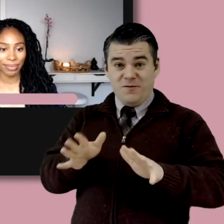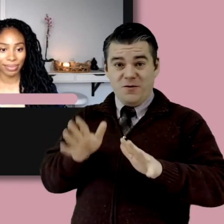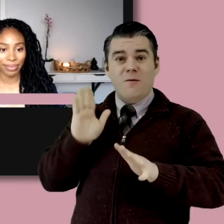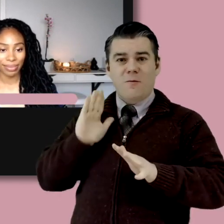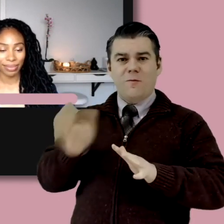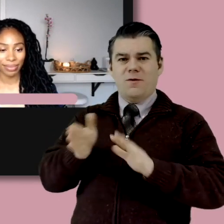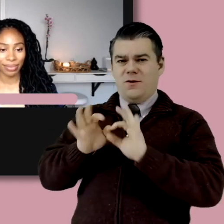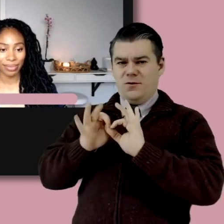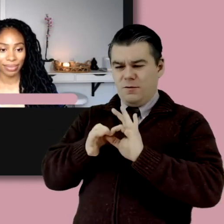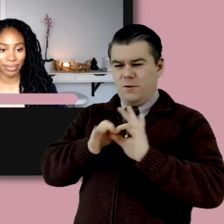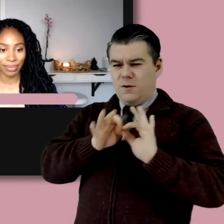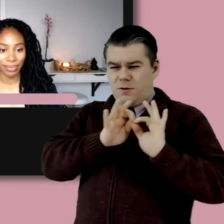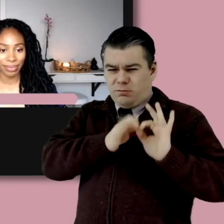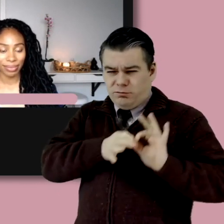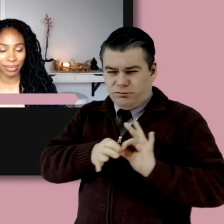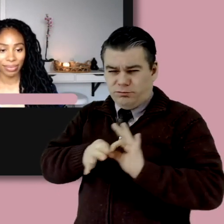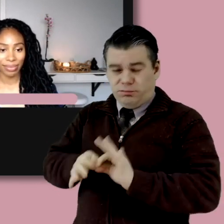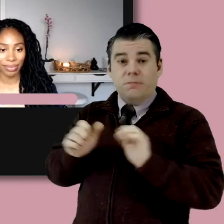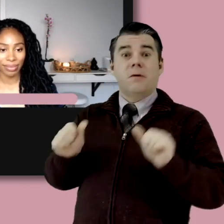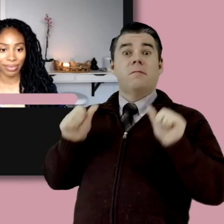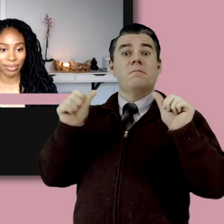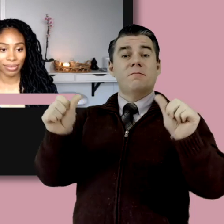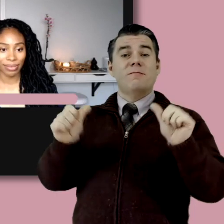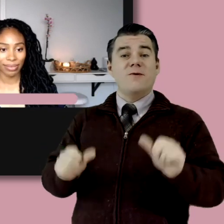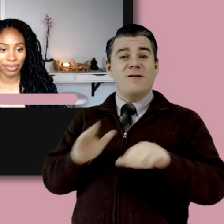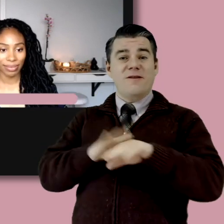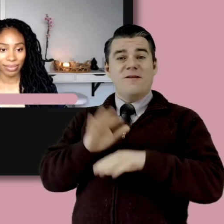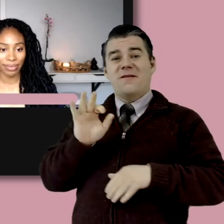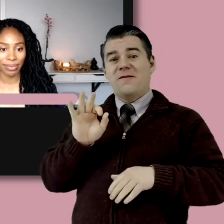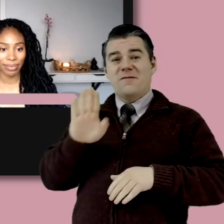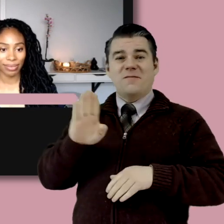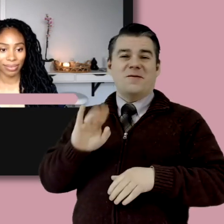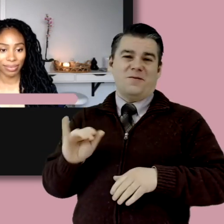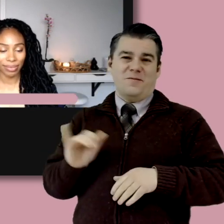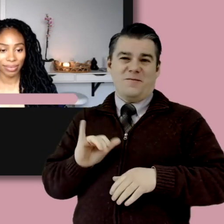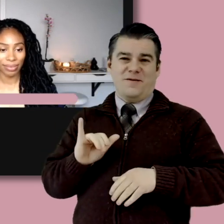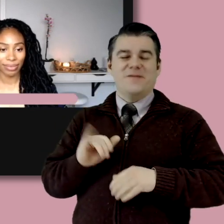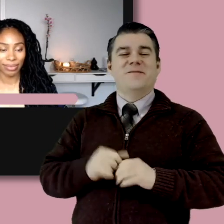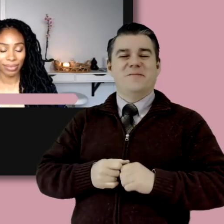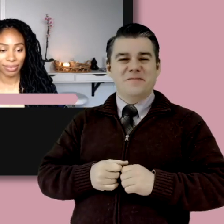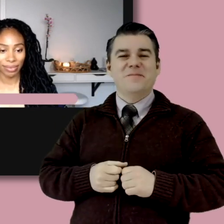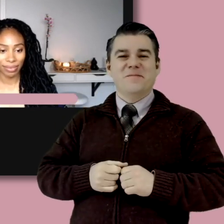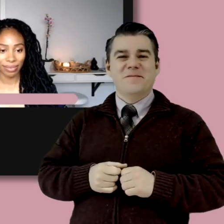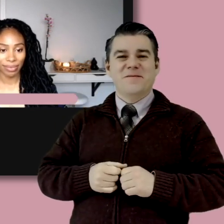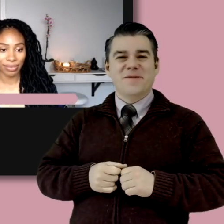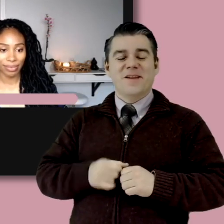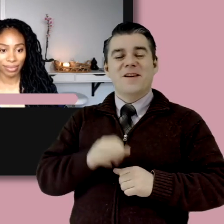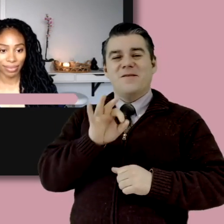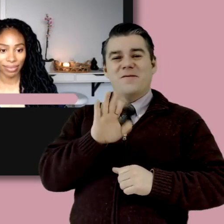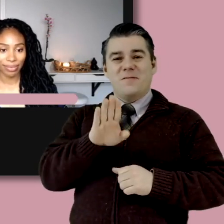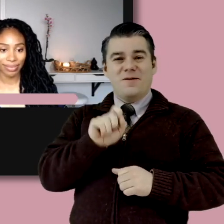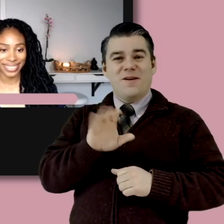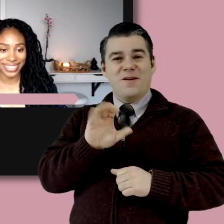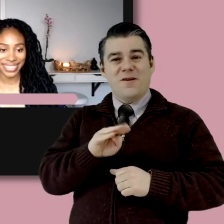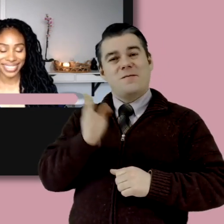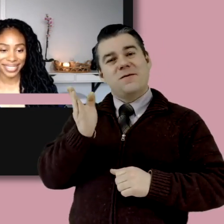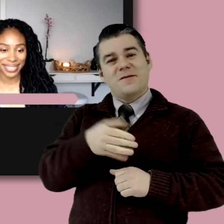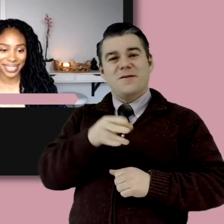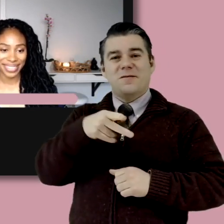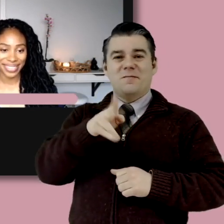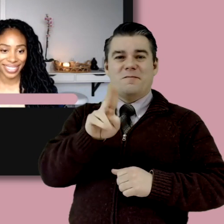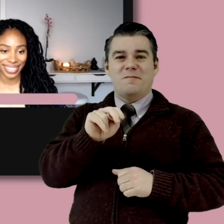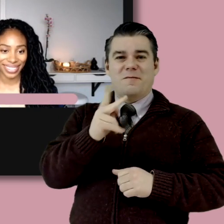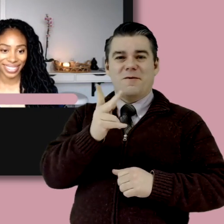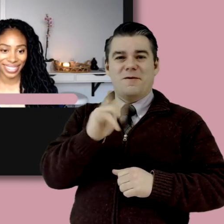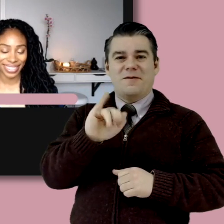has aired, we will have it ASL interpreted and post that version to our Facebook as well. So facebook.com/Funkus, where